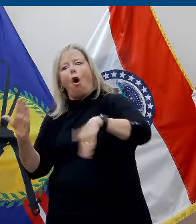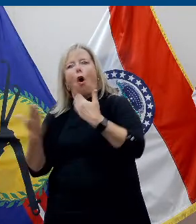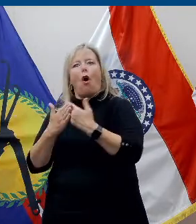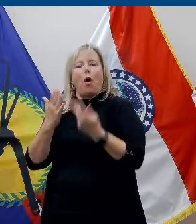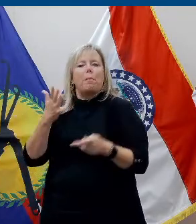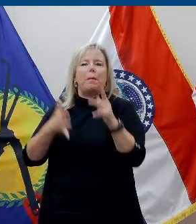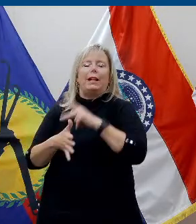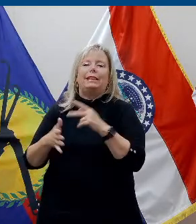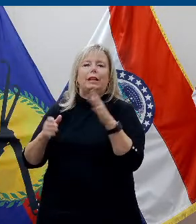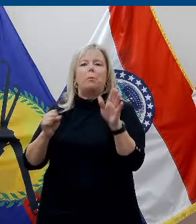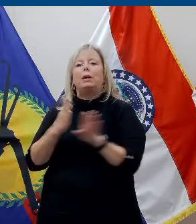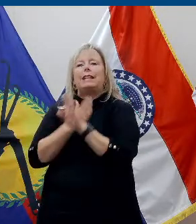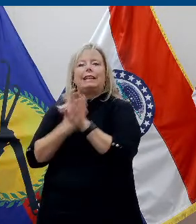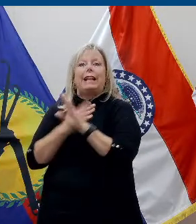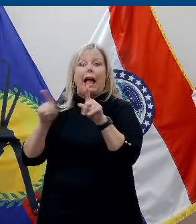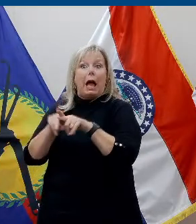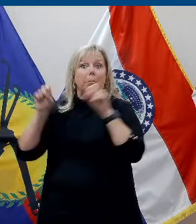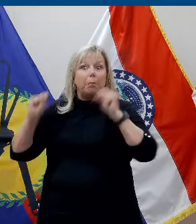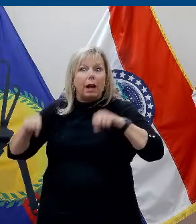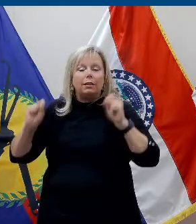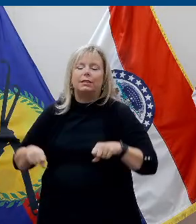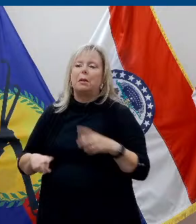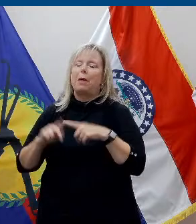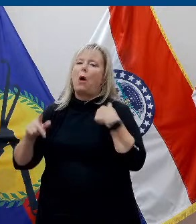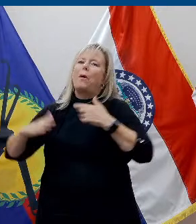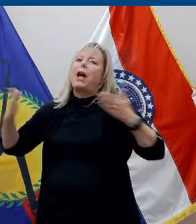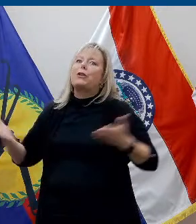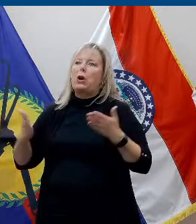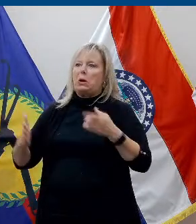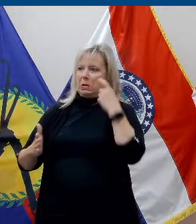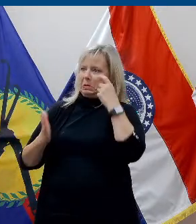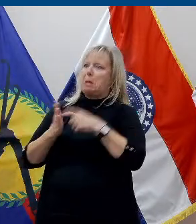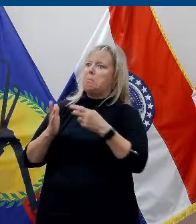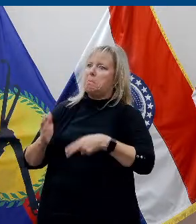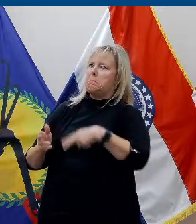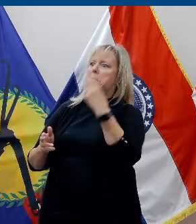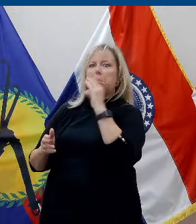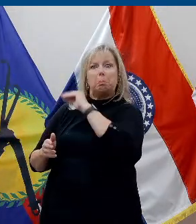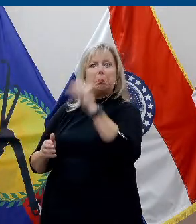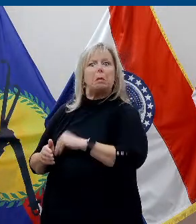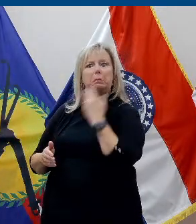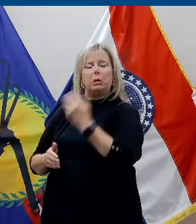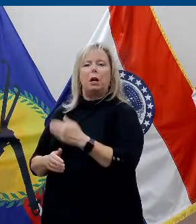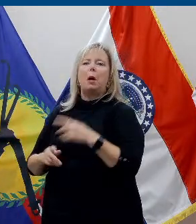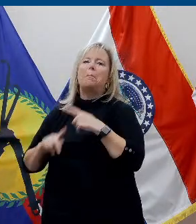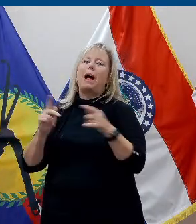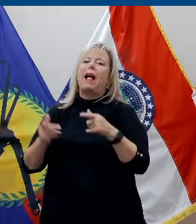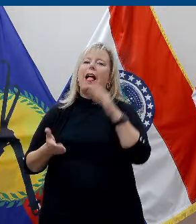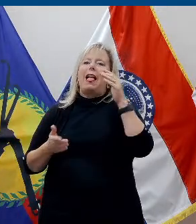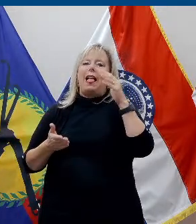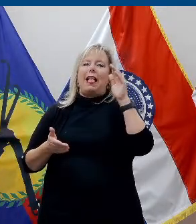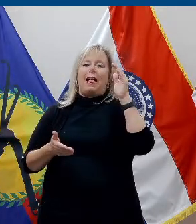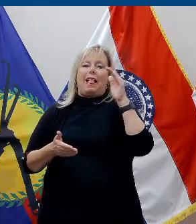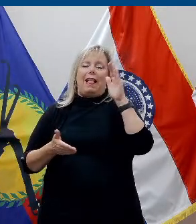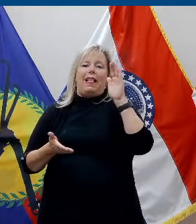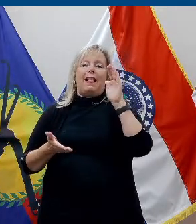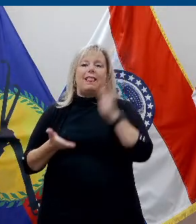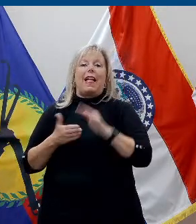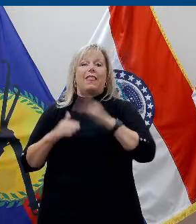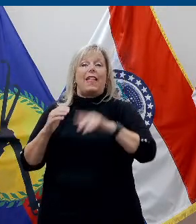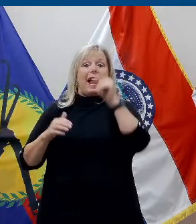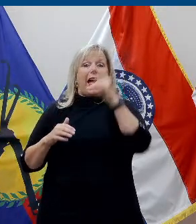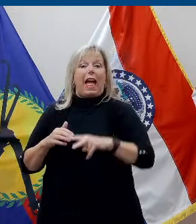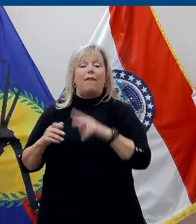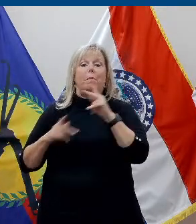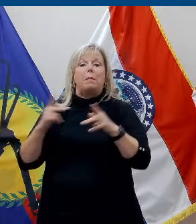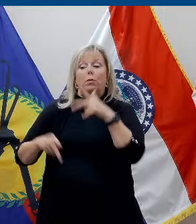as protected as they can be, but we are encouraged to see that. However, less than half of those under the age of 50